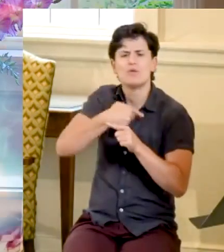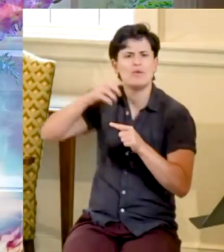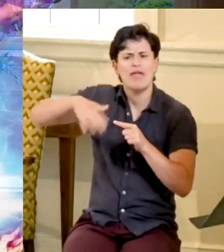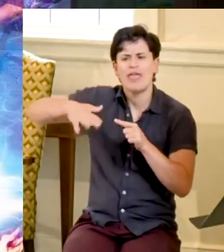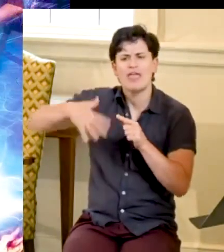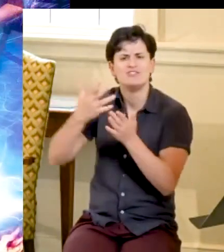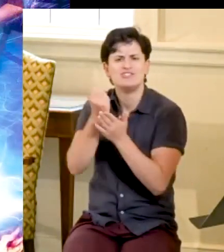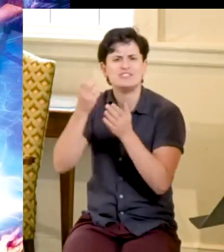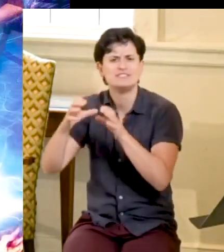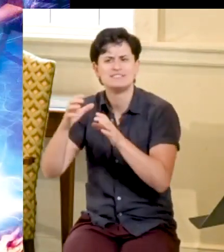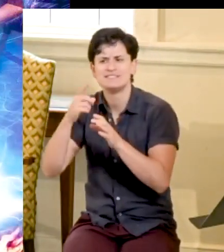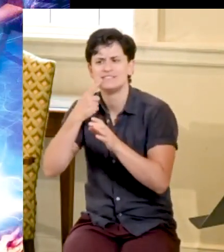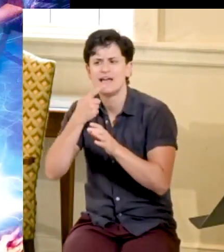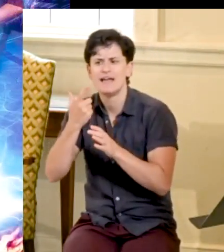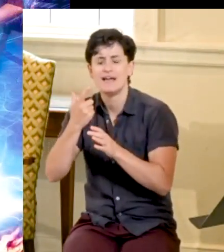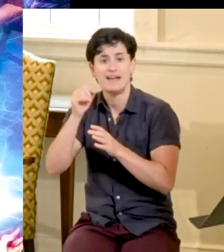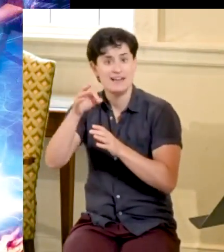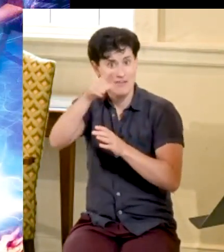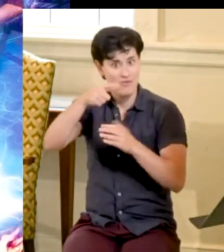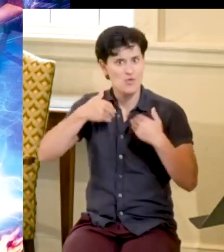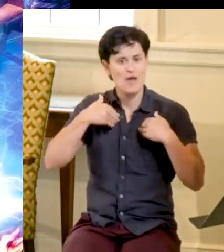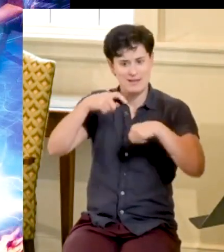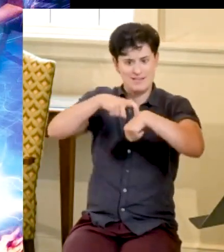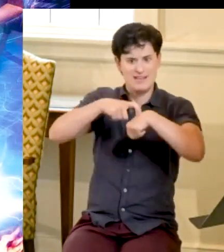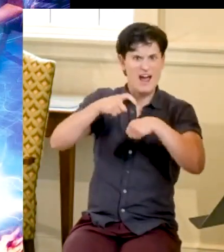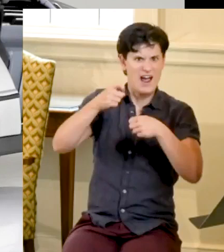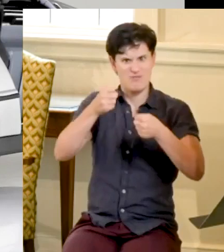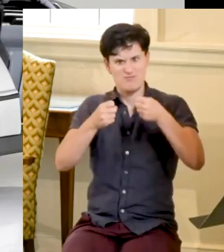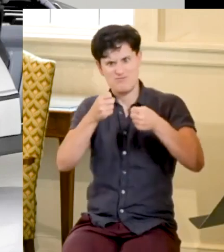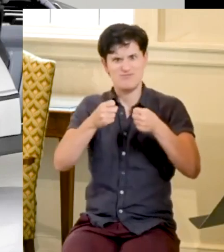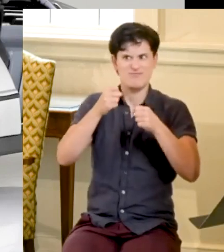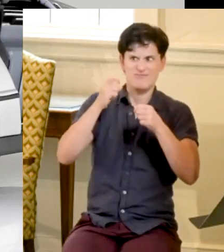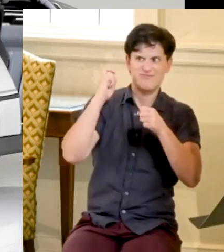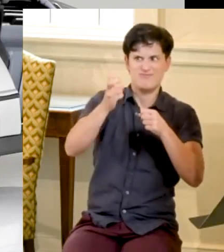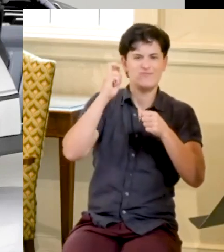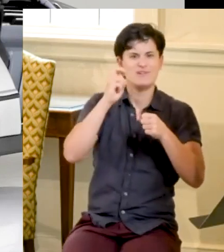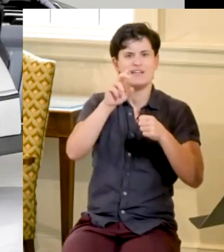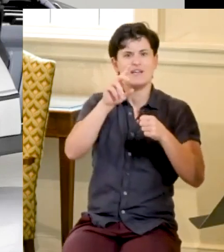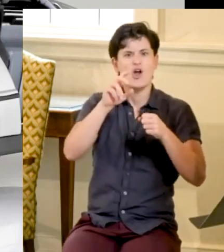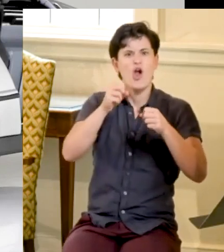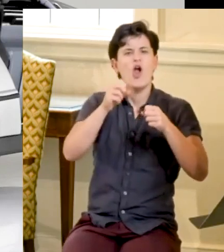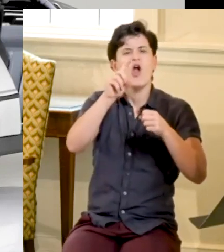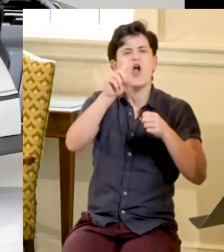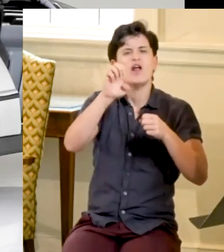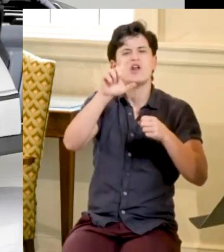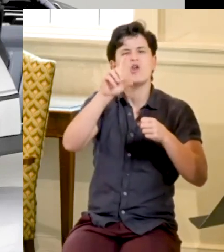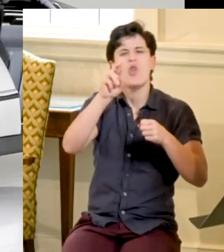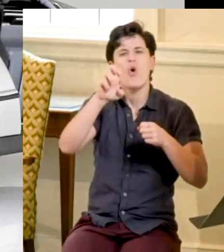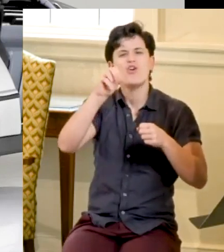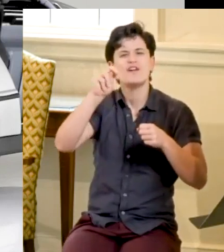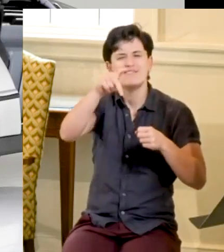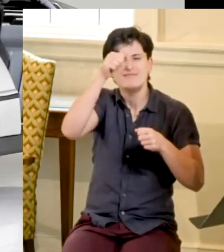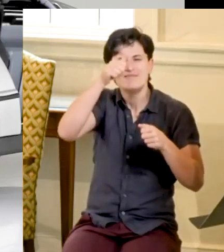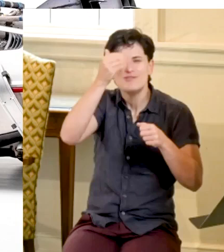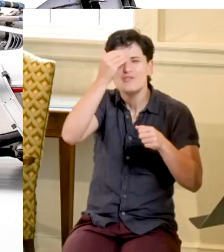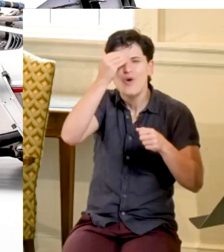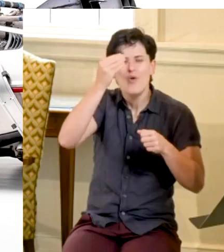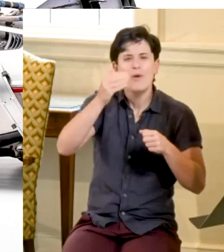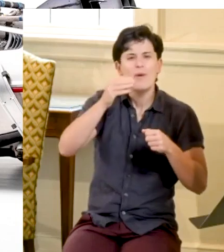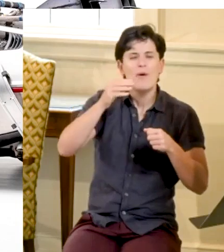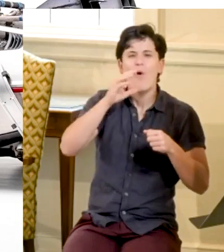If you had a time-traveling DeLorean, the stainless steel car from the old 80s sci-fi classic Back